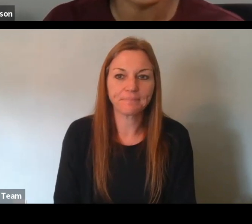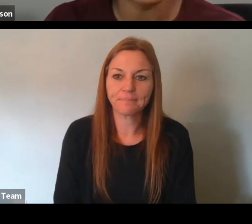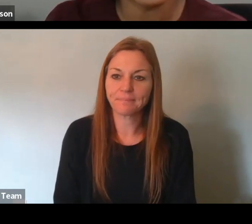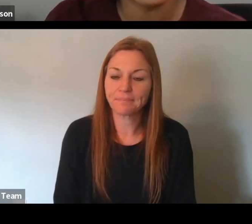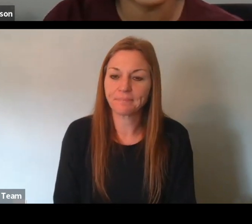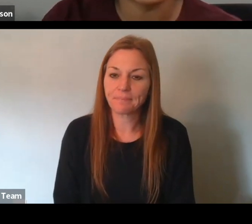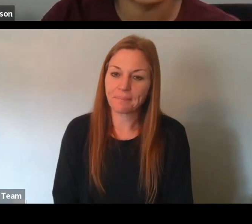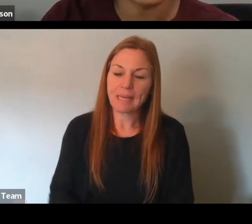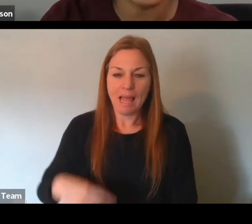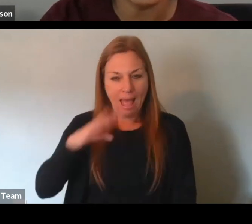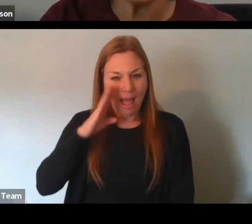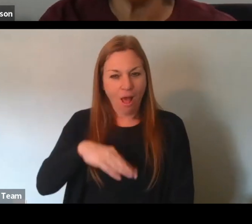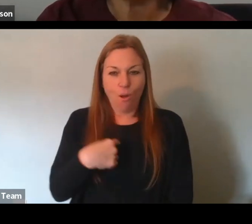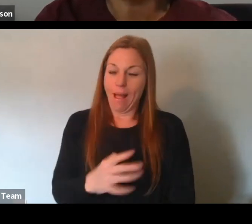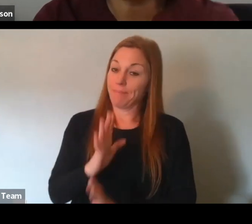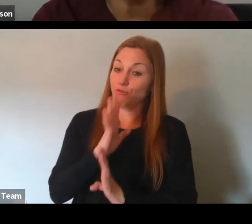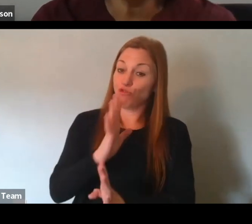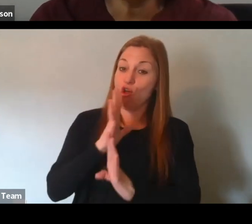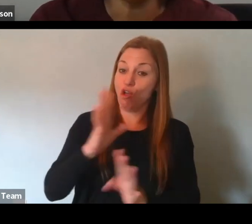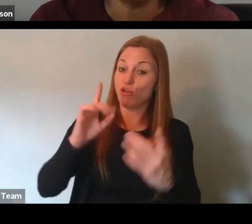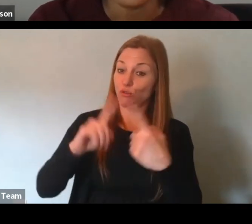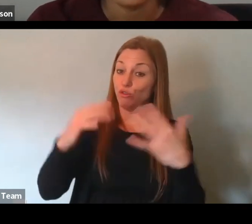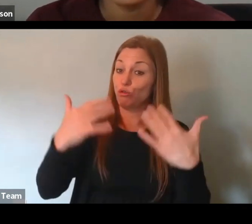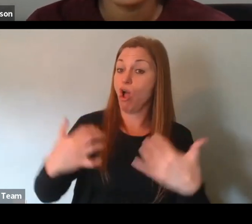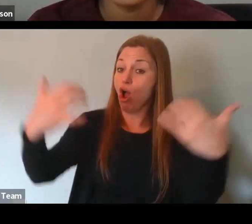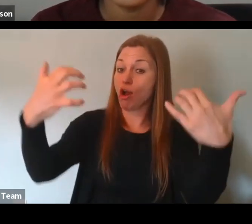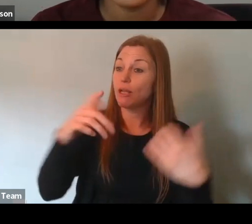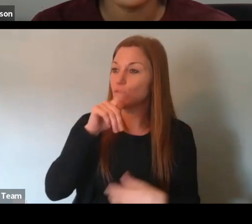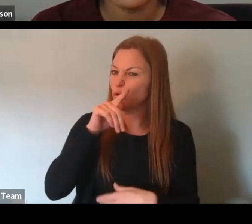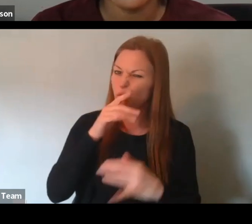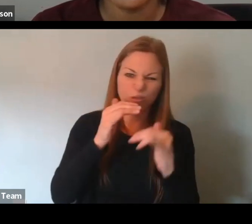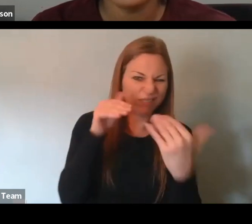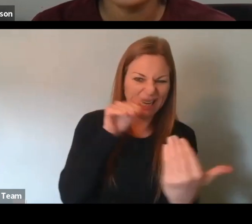this just as well or better than me, because you all are studying neuroscience.